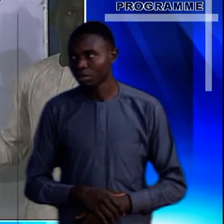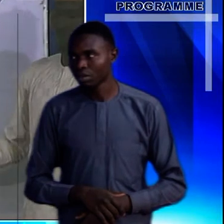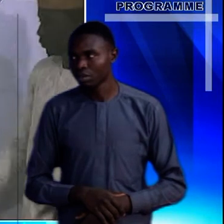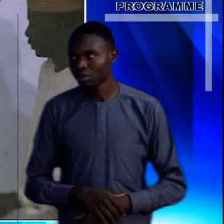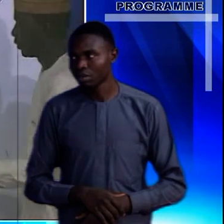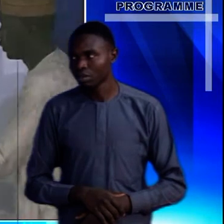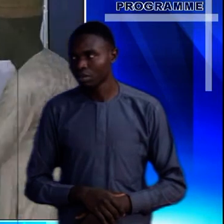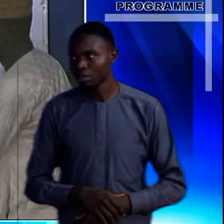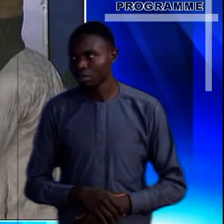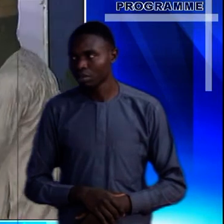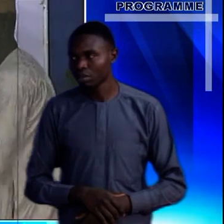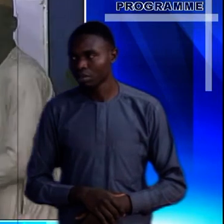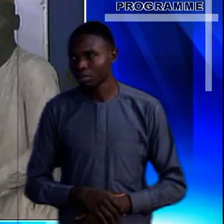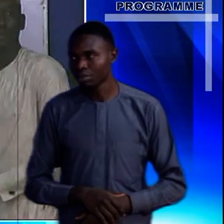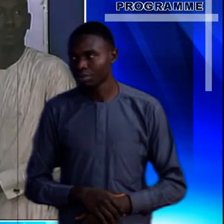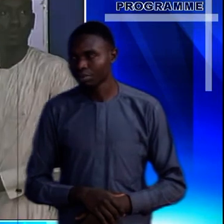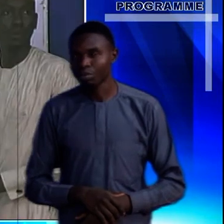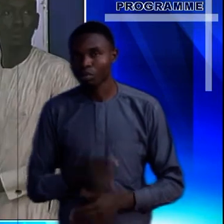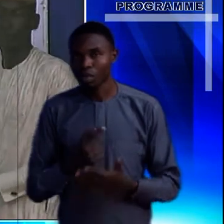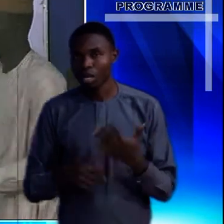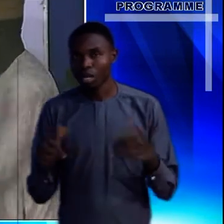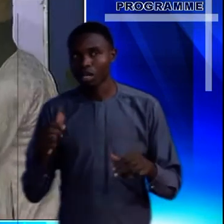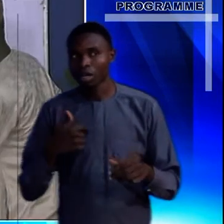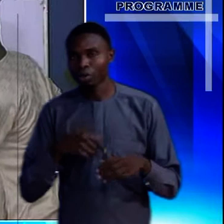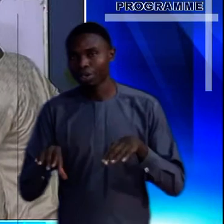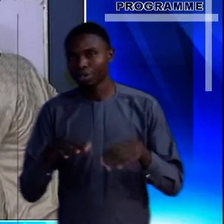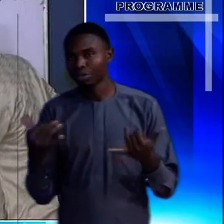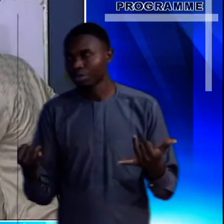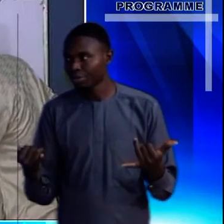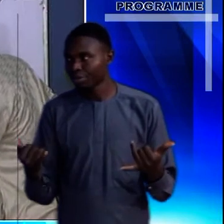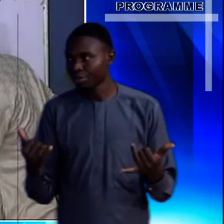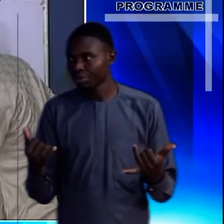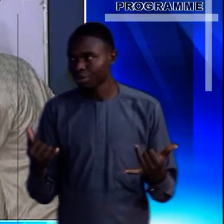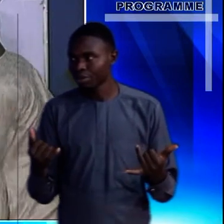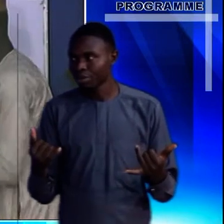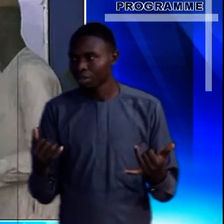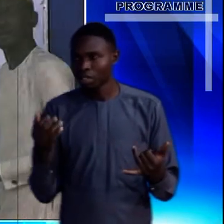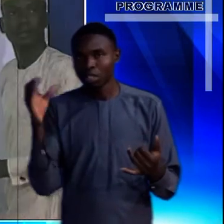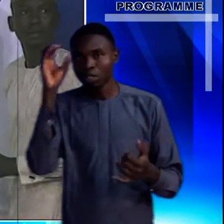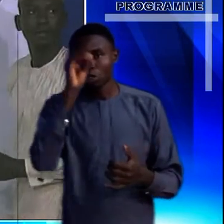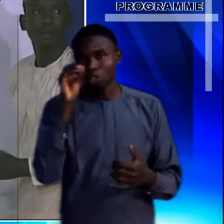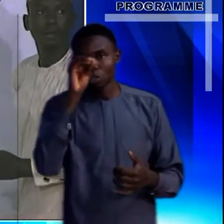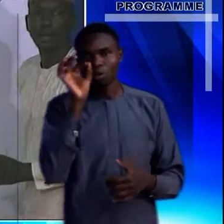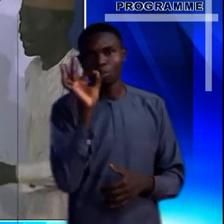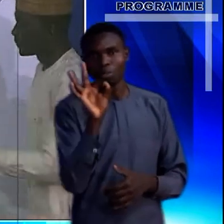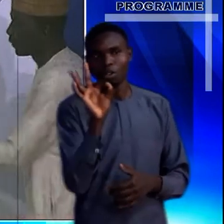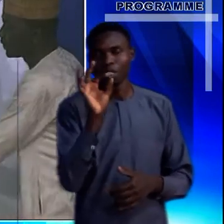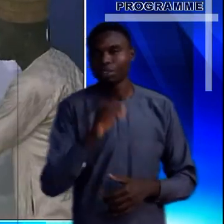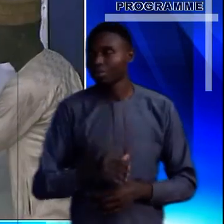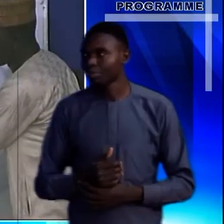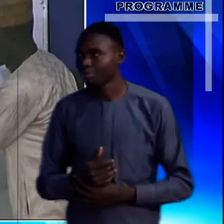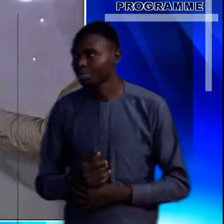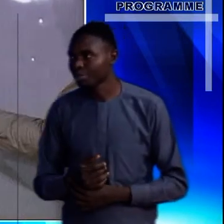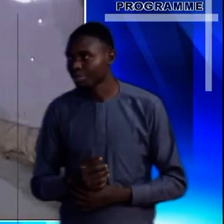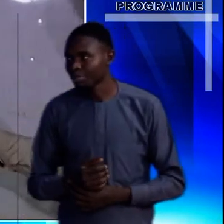No. Then what can we do? We are going to use 0 point. After we